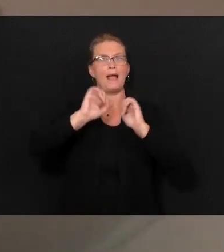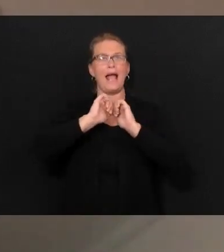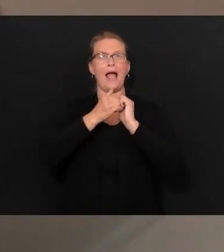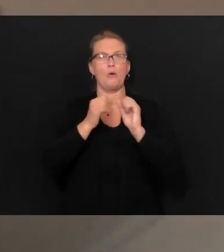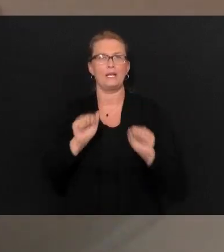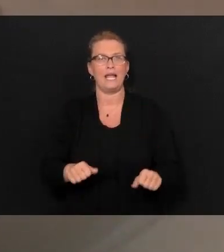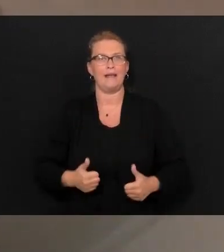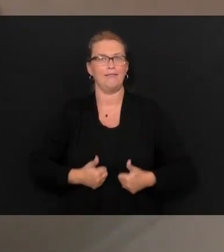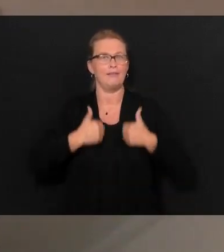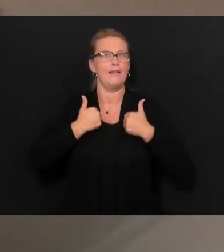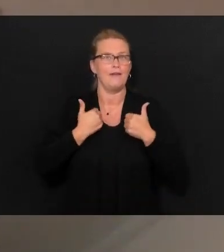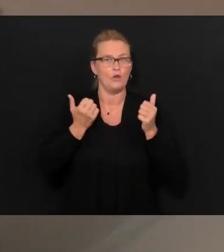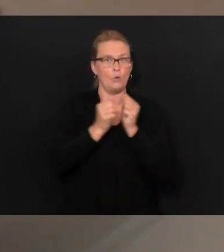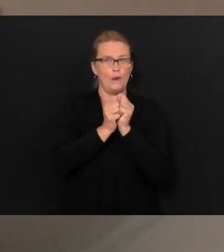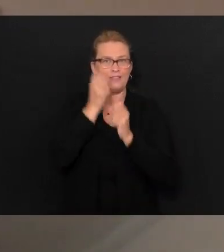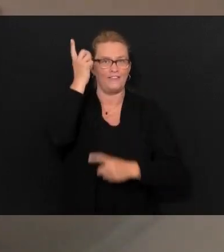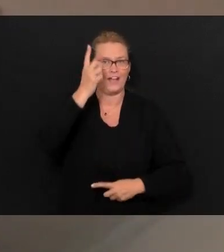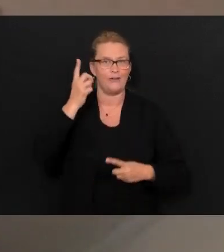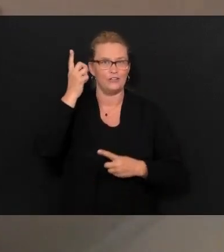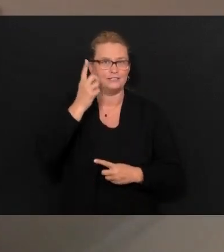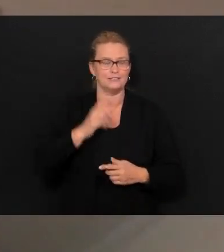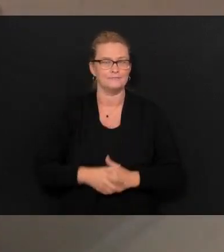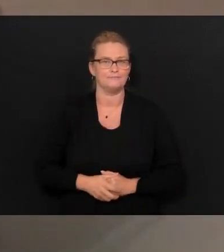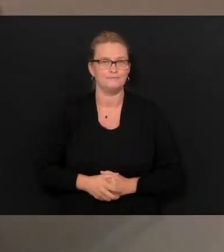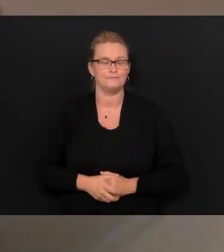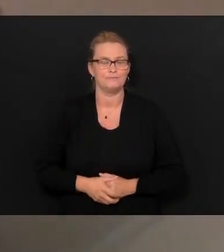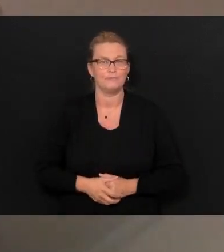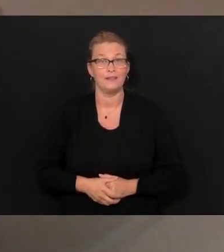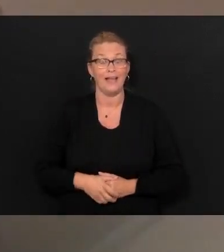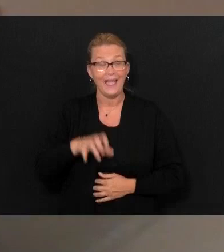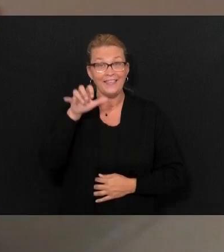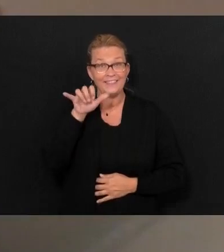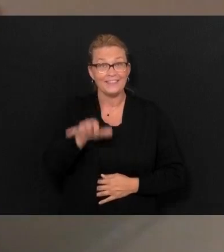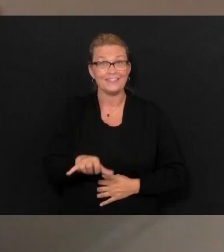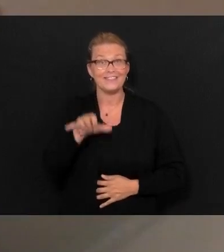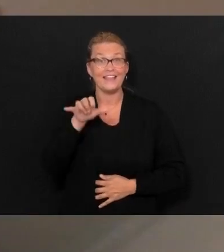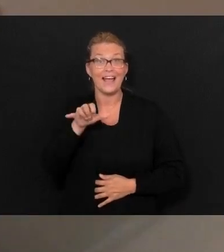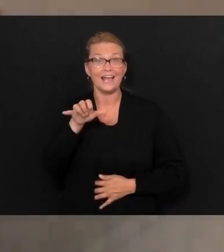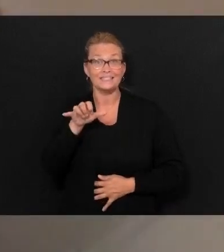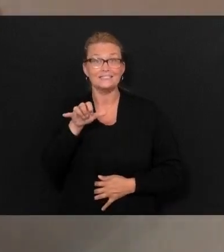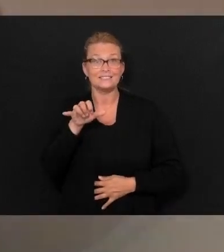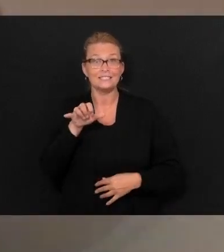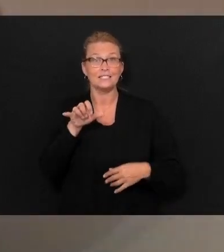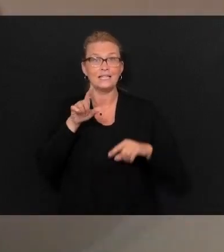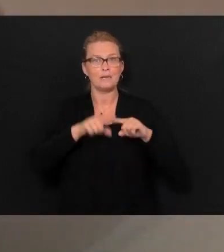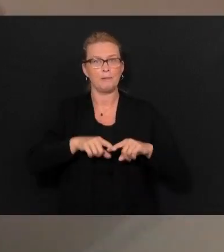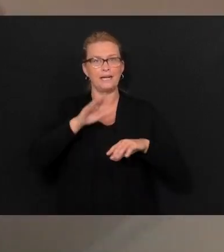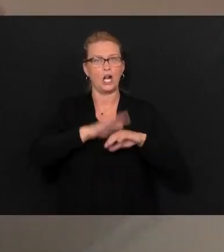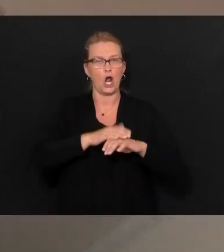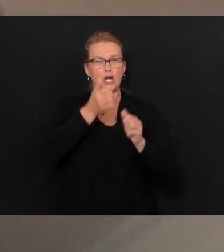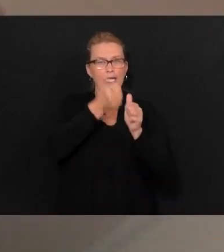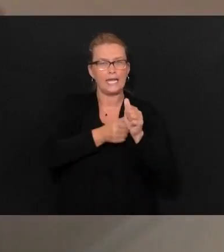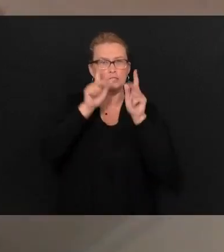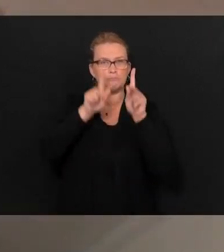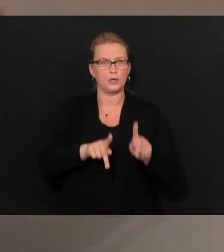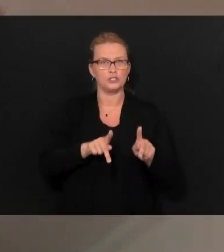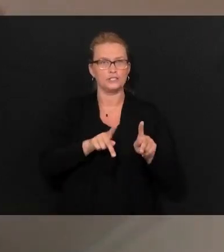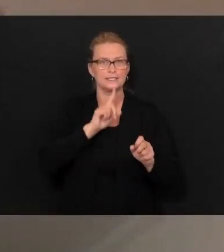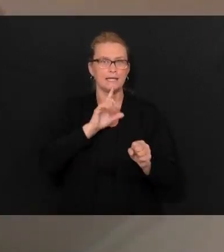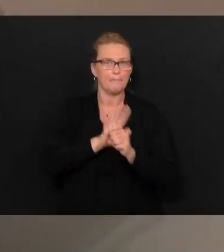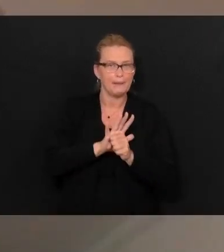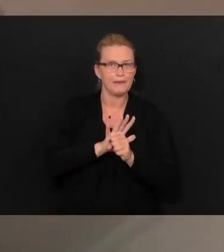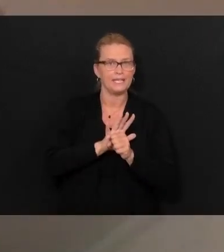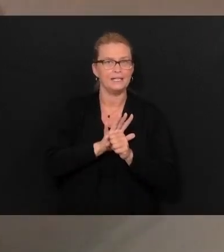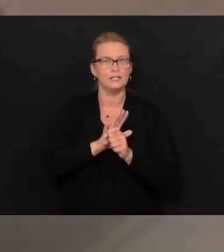And as General Hoyer said, ultimately that is going to be completely dependent on each citizen's commitment